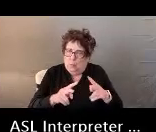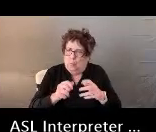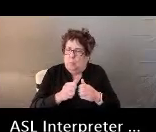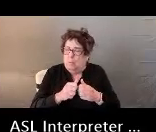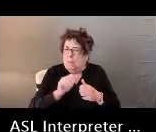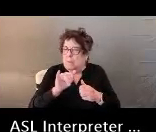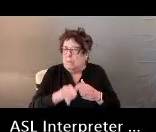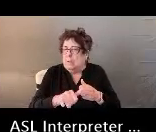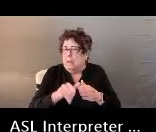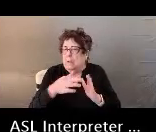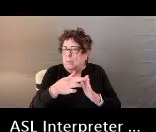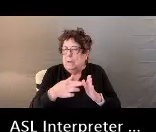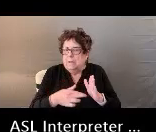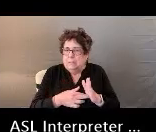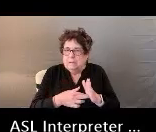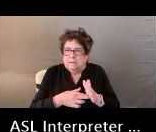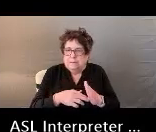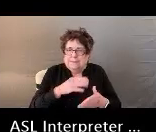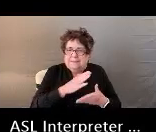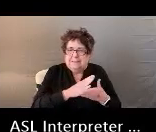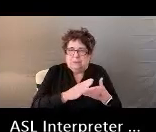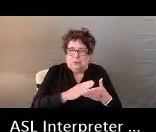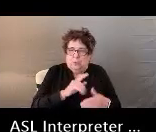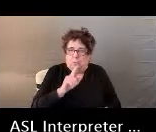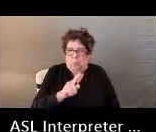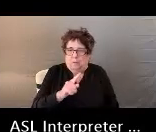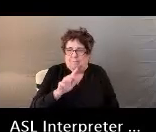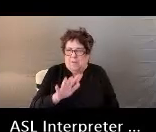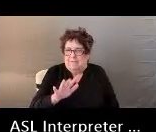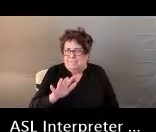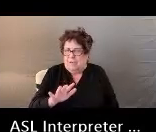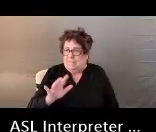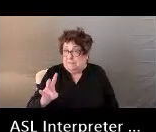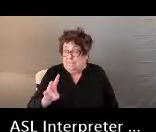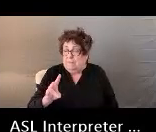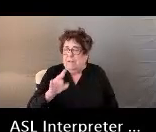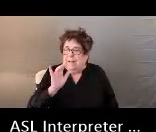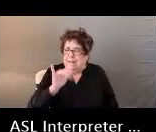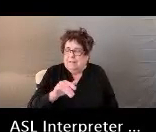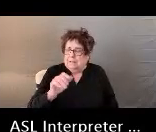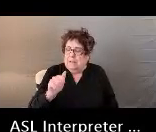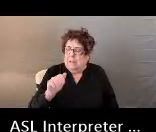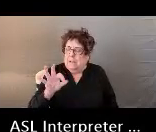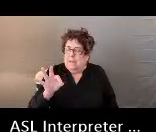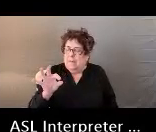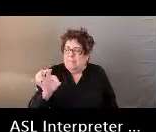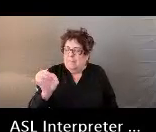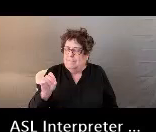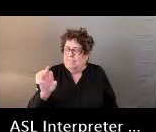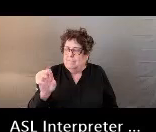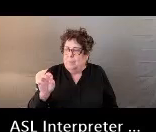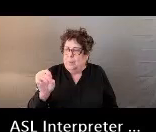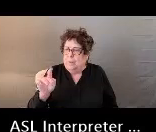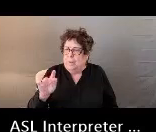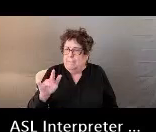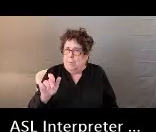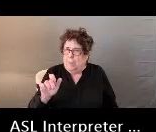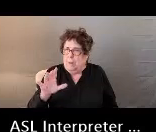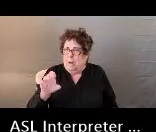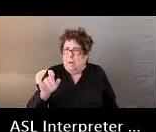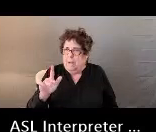which is the Section 1557 of the Affordable Care Act. There is a final rule